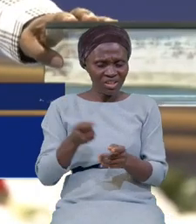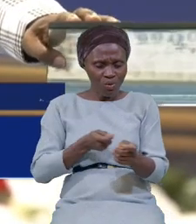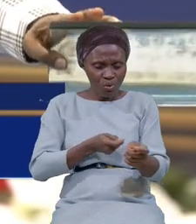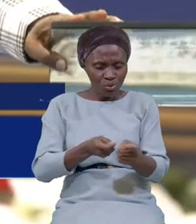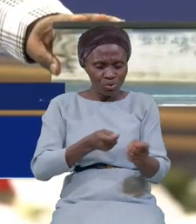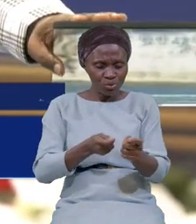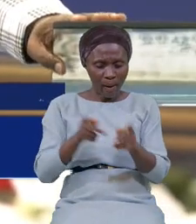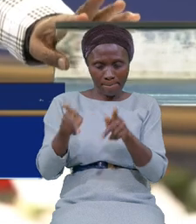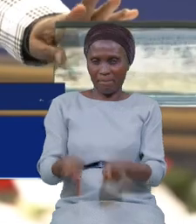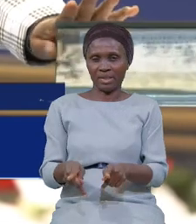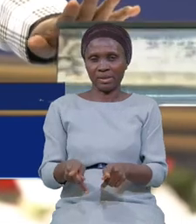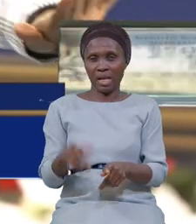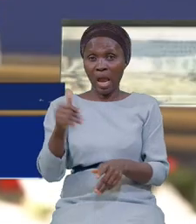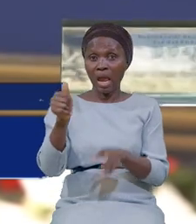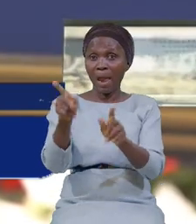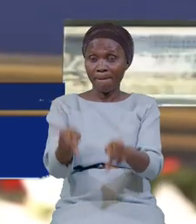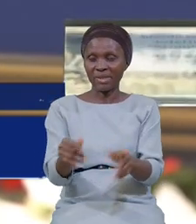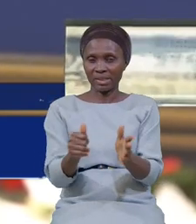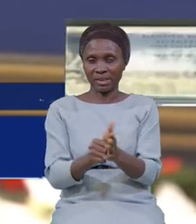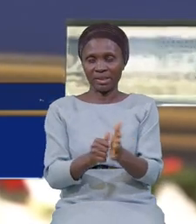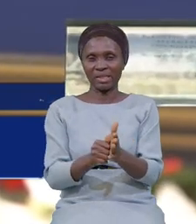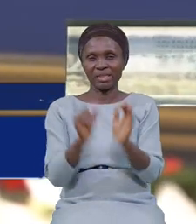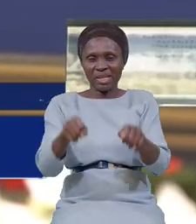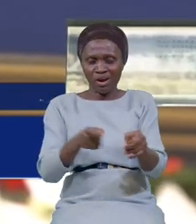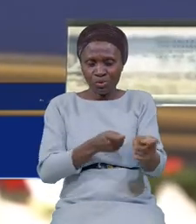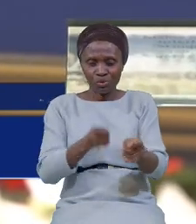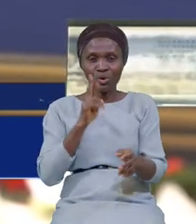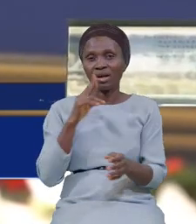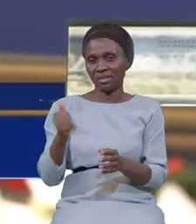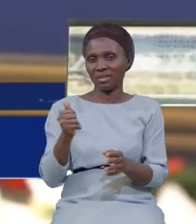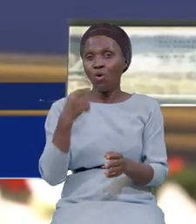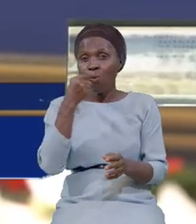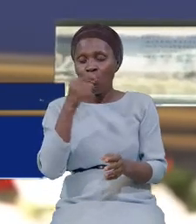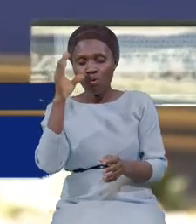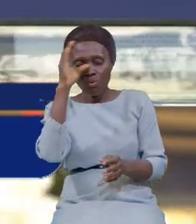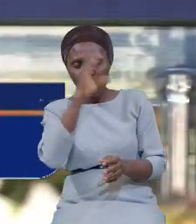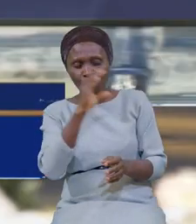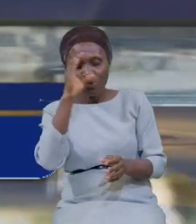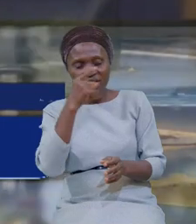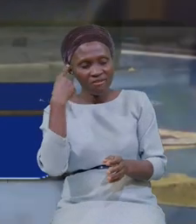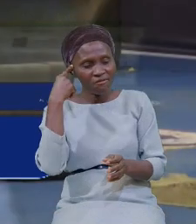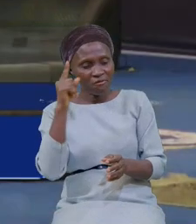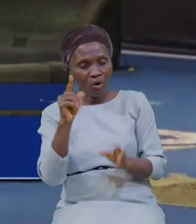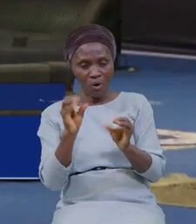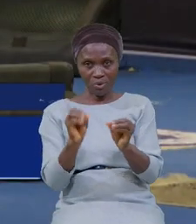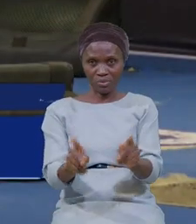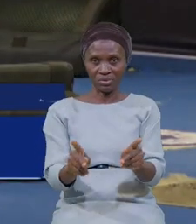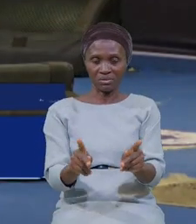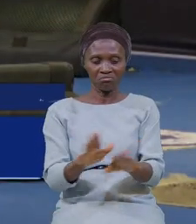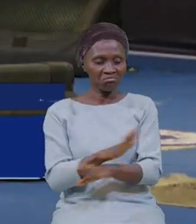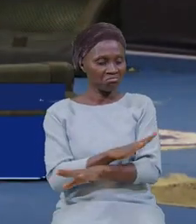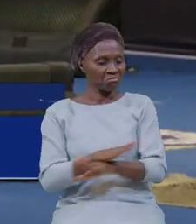and balances. A person that was just looking for an opportunity. No insult of the